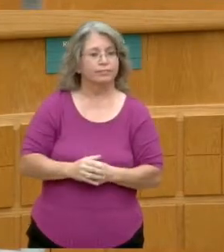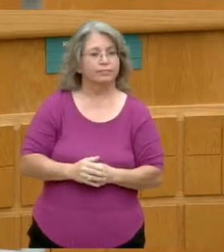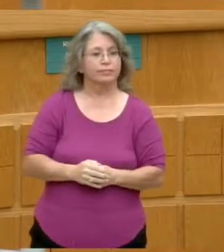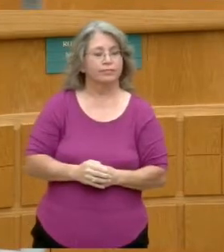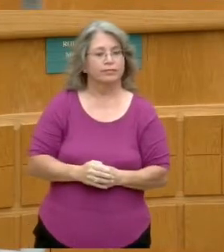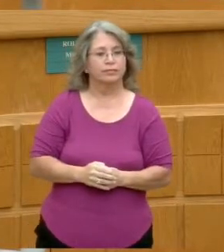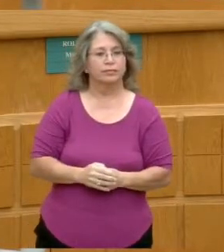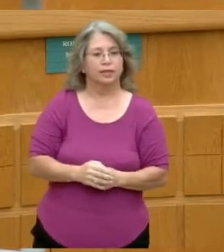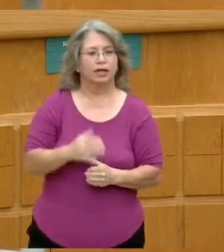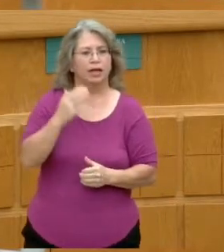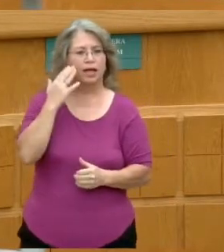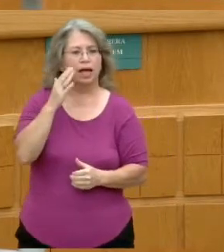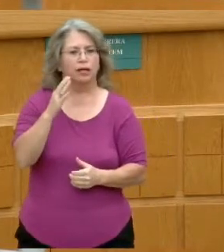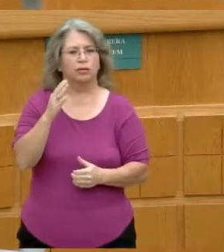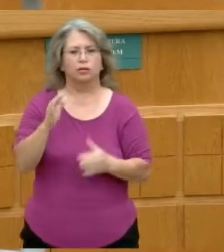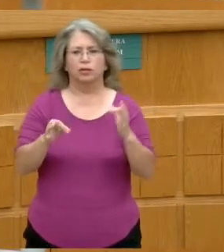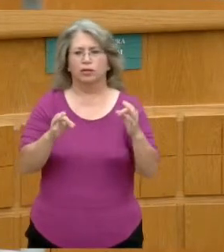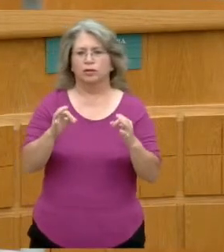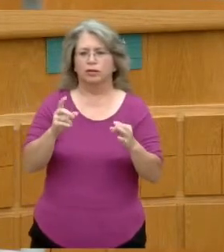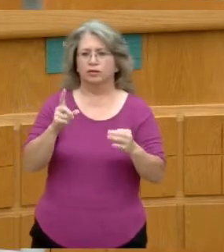I don't know if folks can...